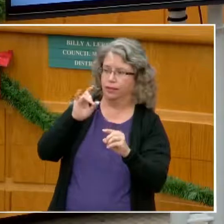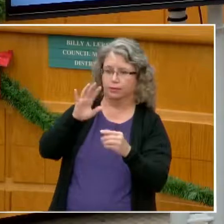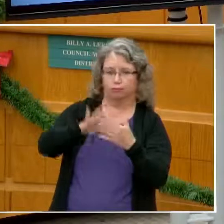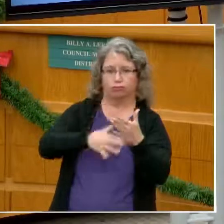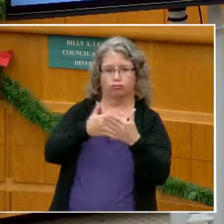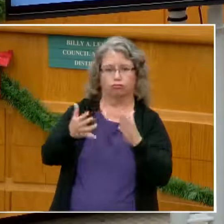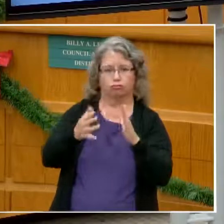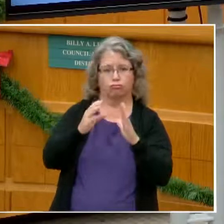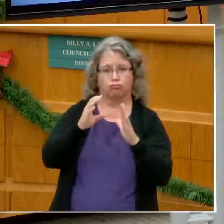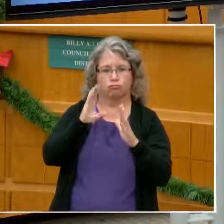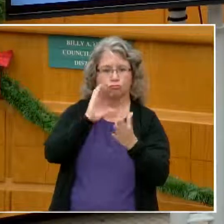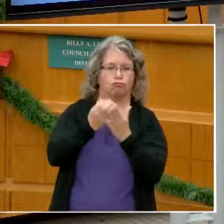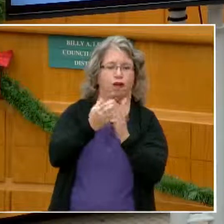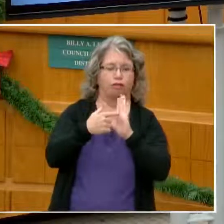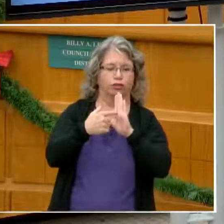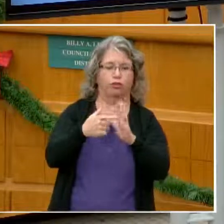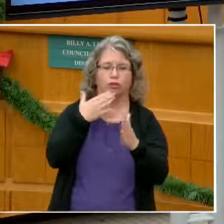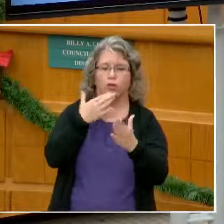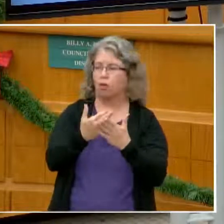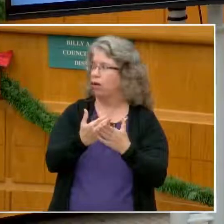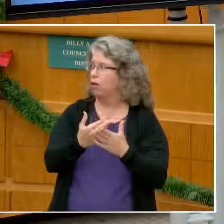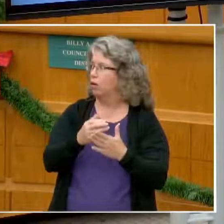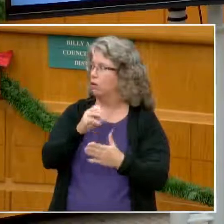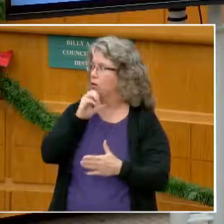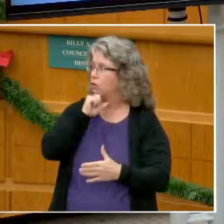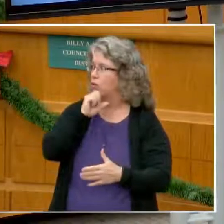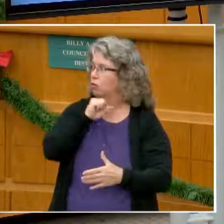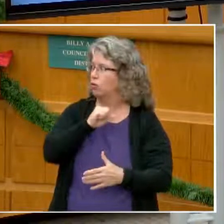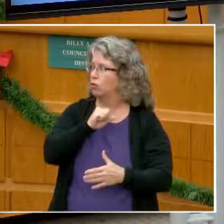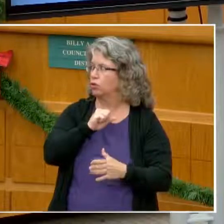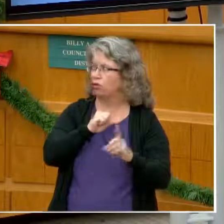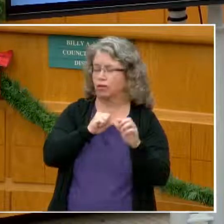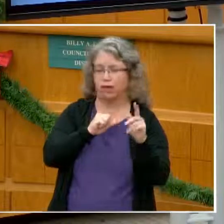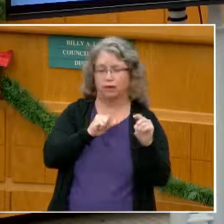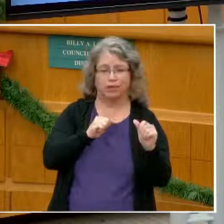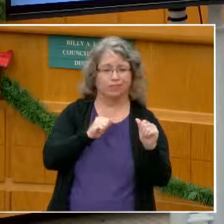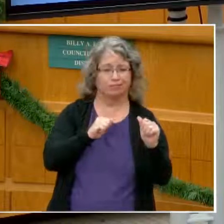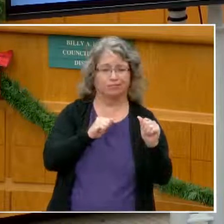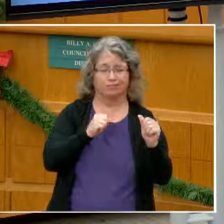difference. Orange, all Delta pretty much, to